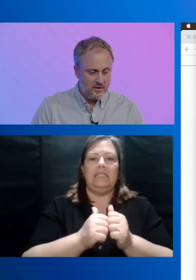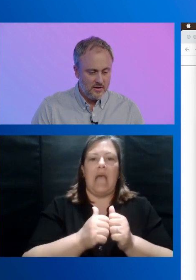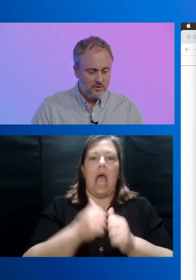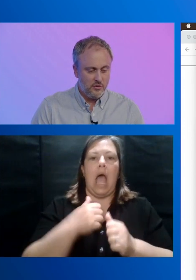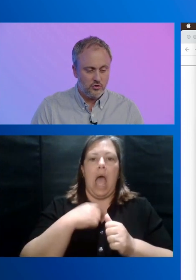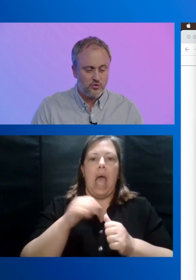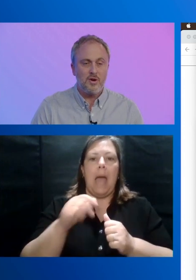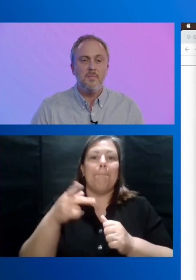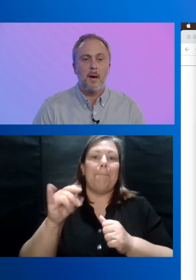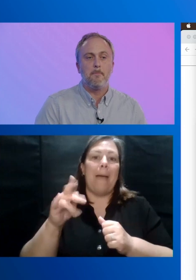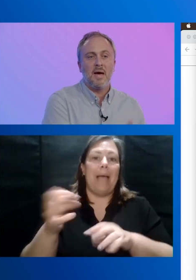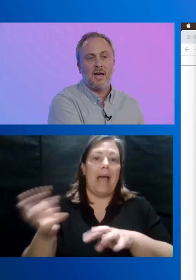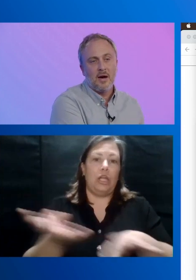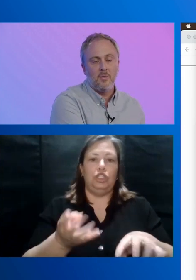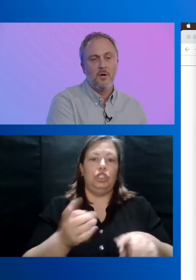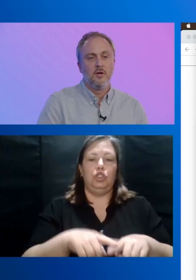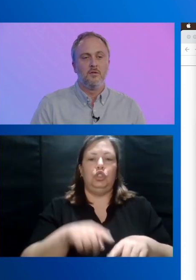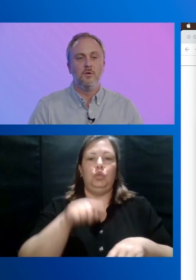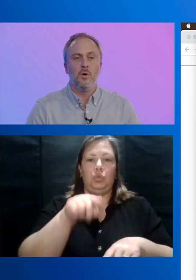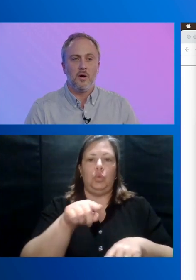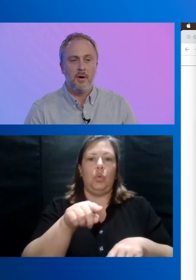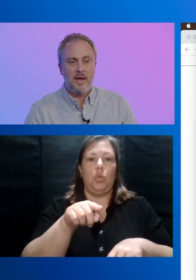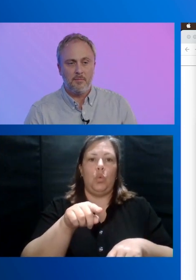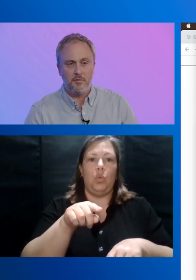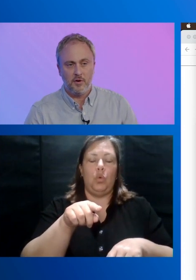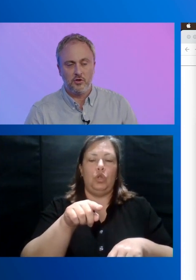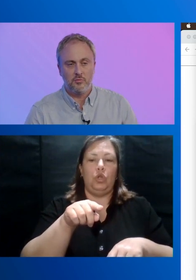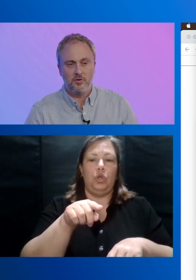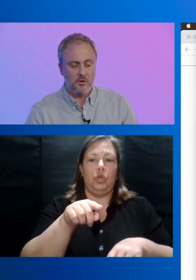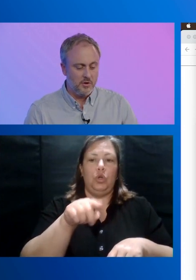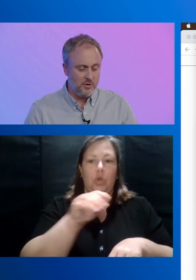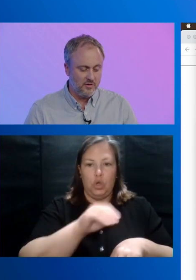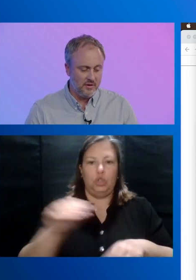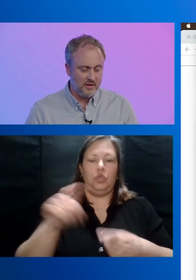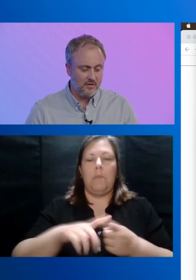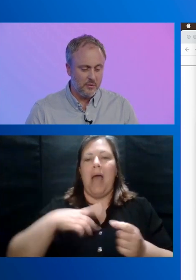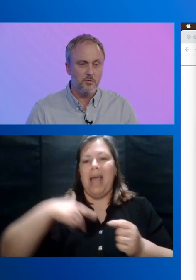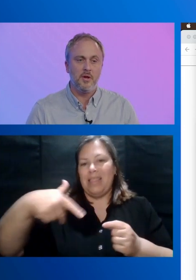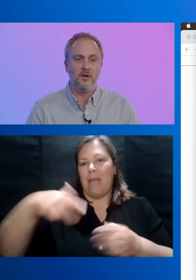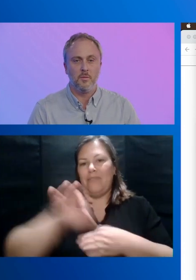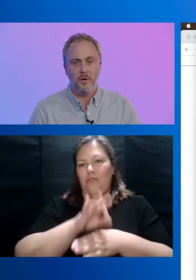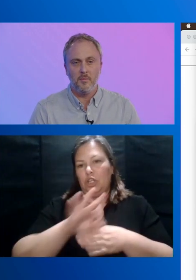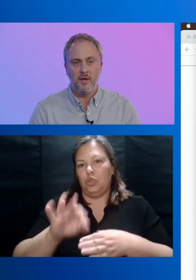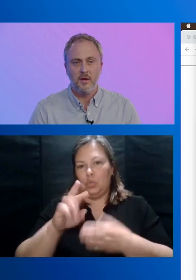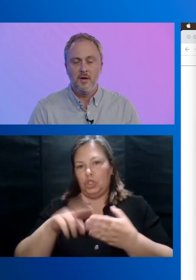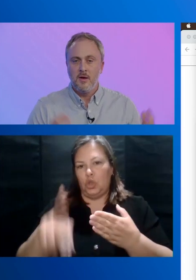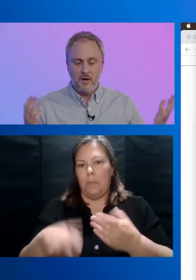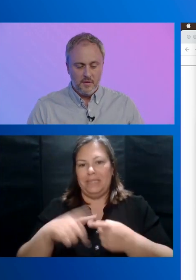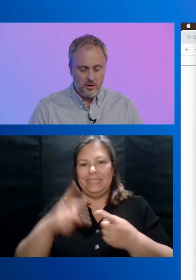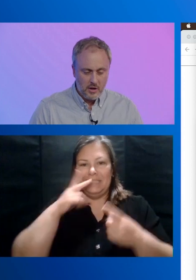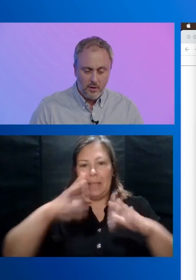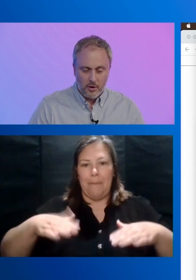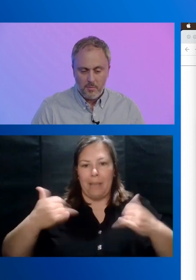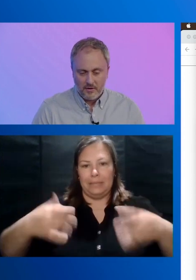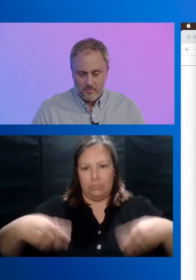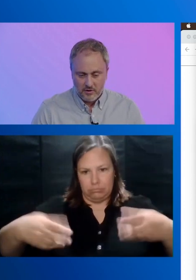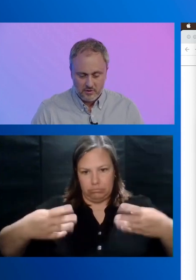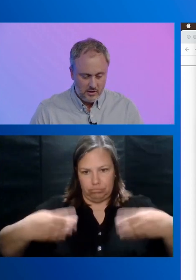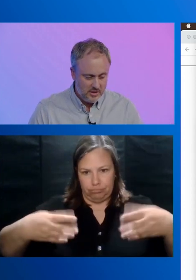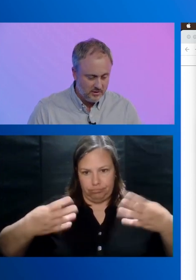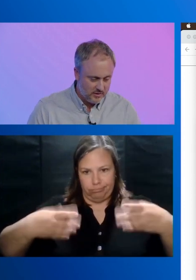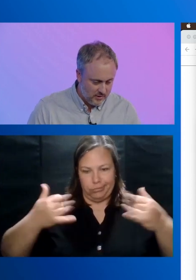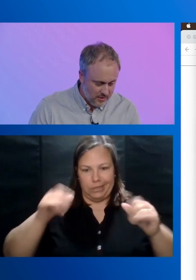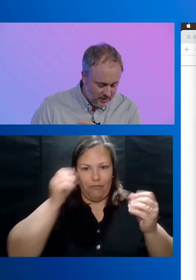here to stream that back out to my Lambda function result. And you can see that's still spinning at the bottom there. And there you go. I'll go back to